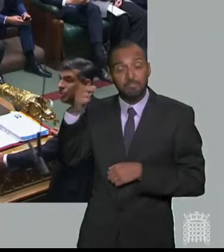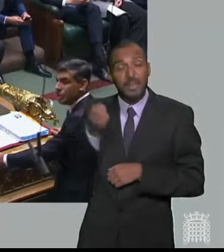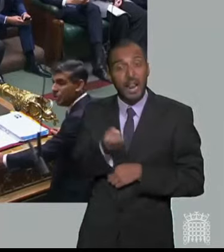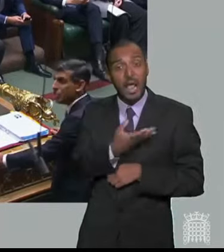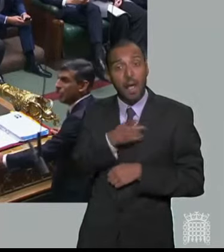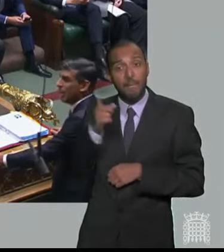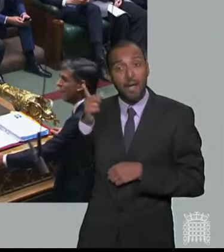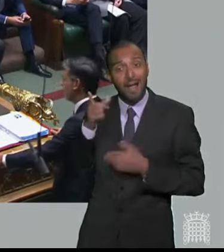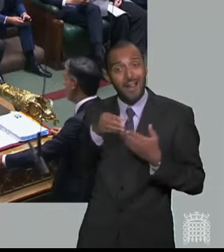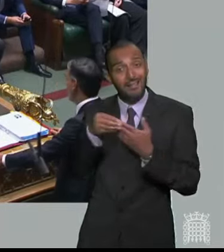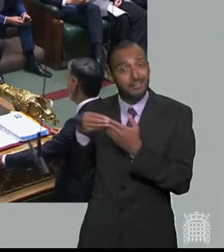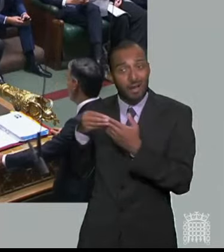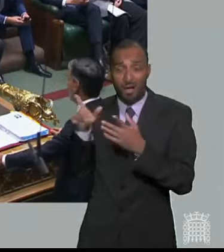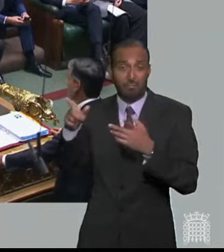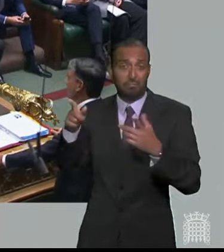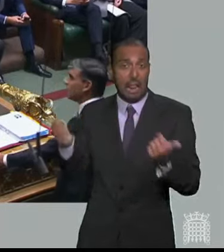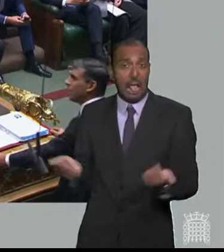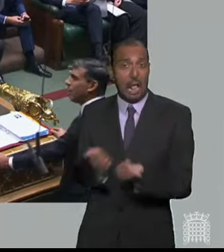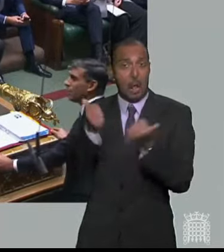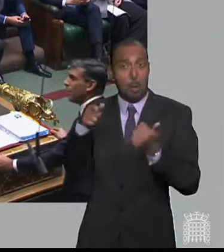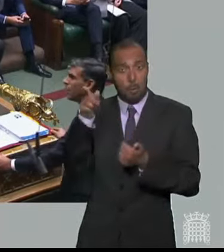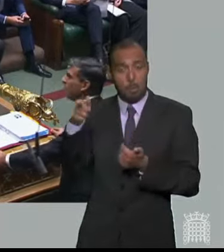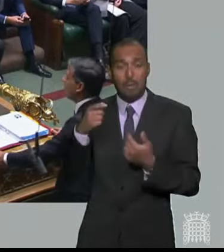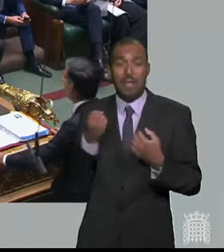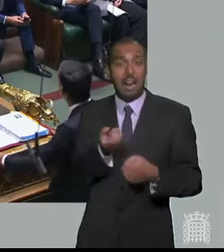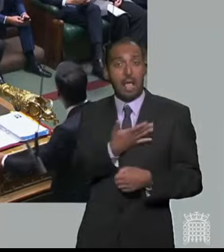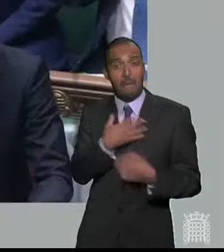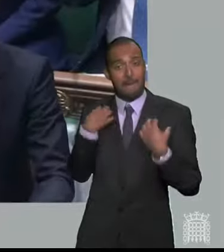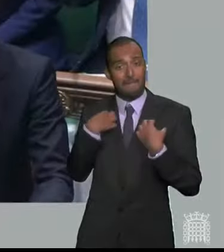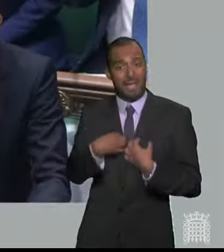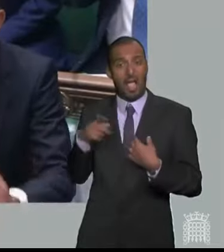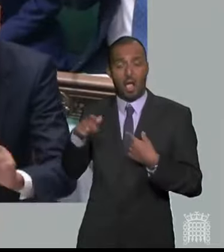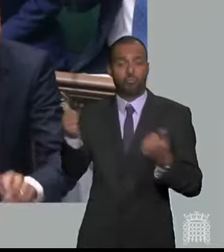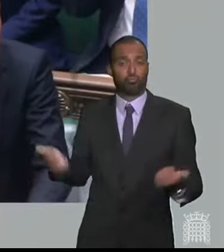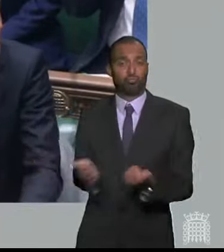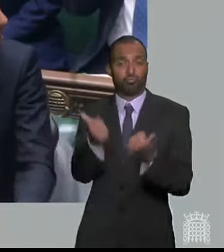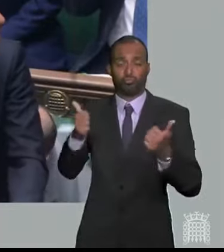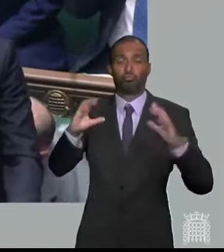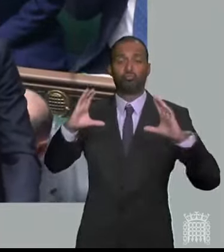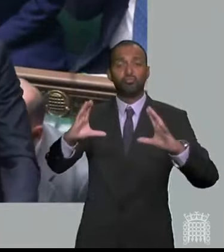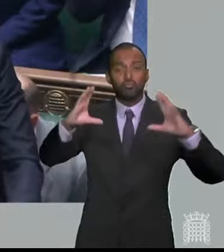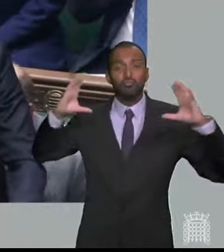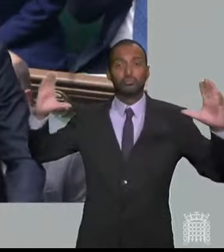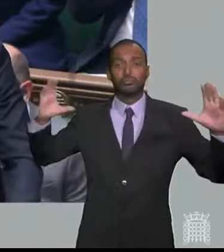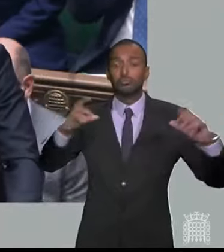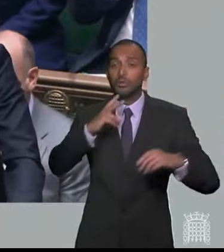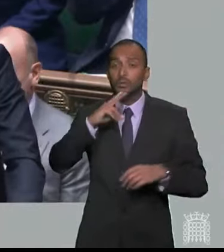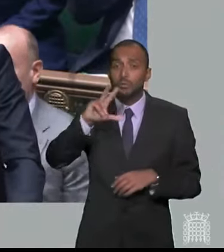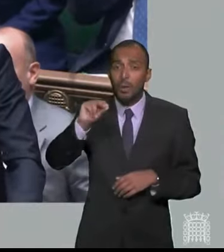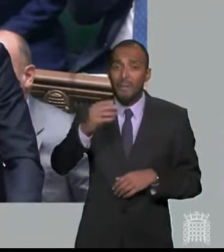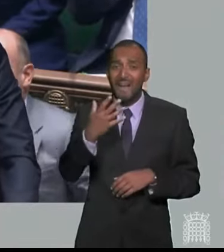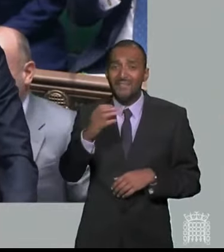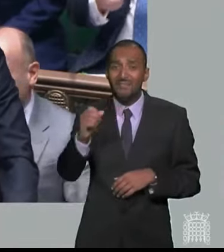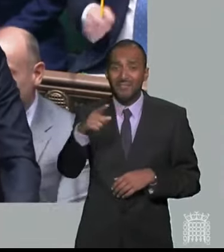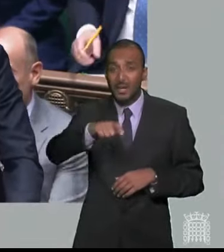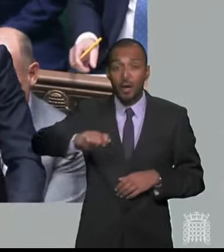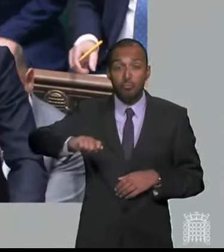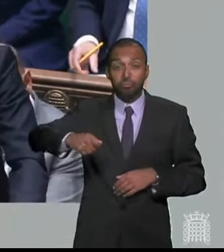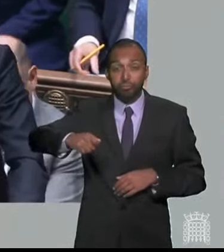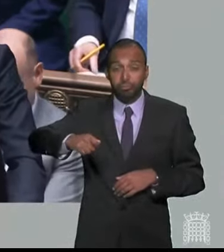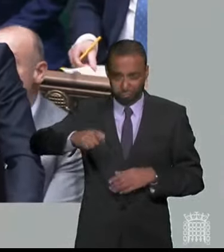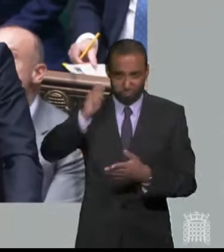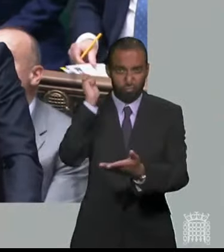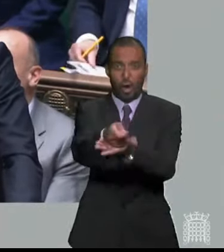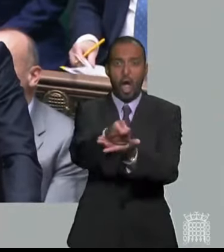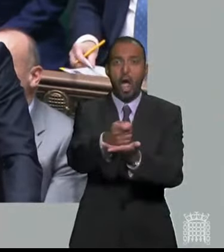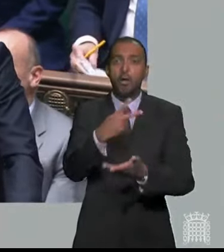to introduce ULEZ, charging hard-working people £12.50 every time they start their car, adding to the